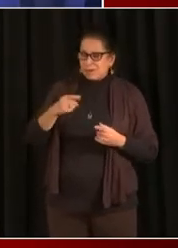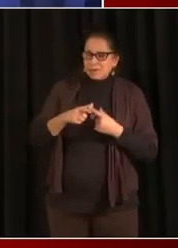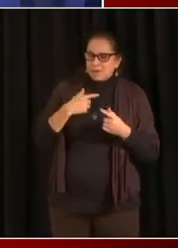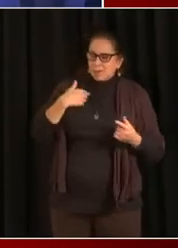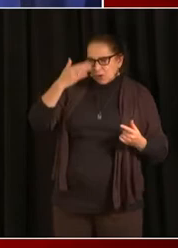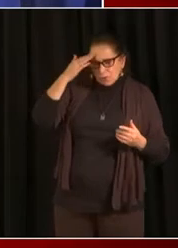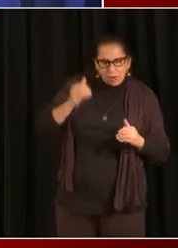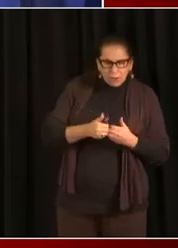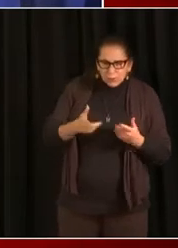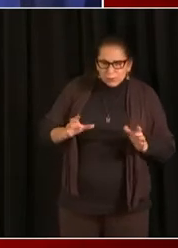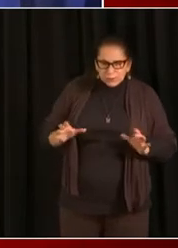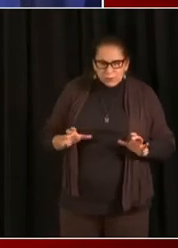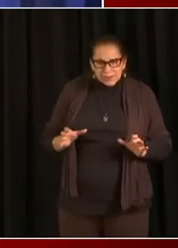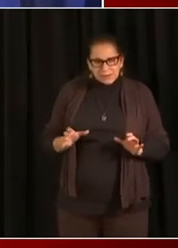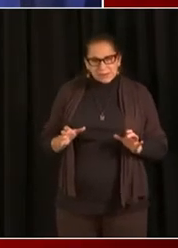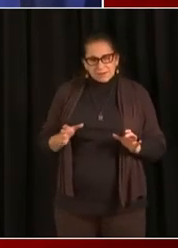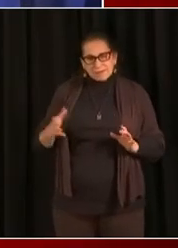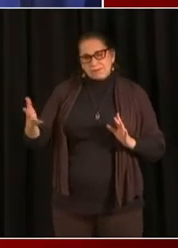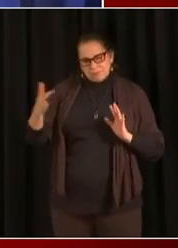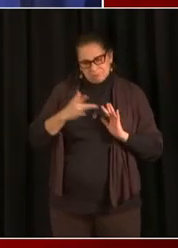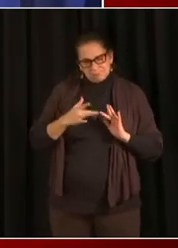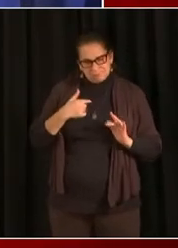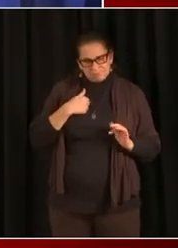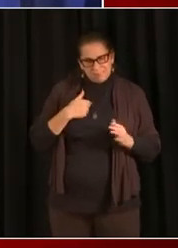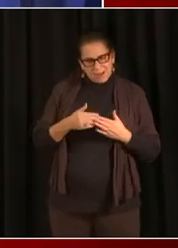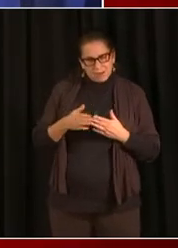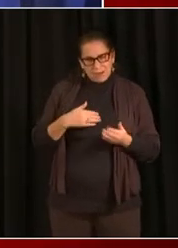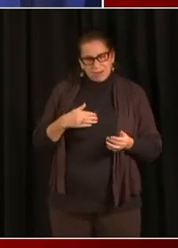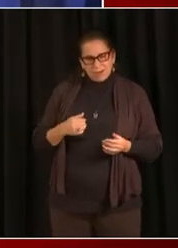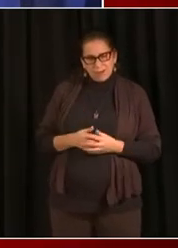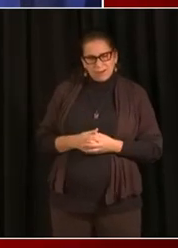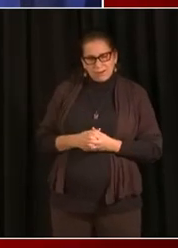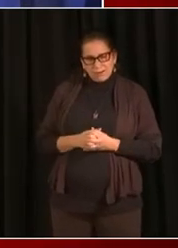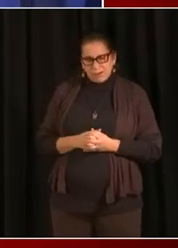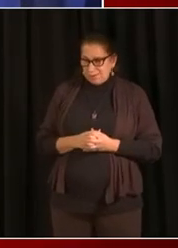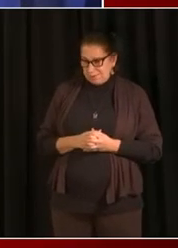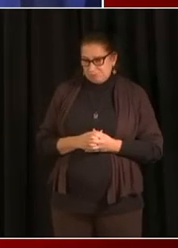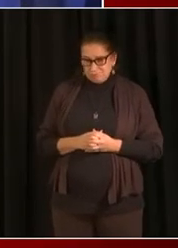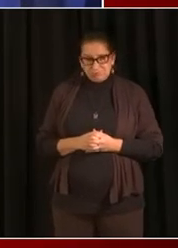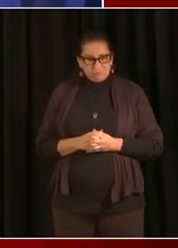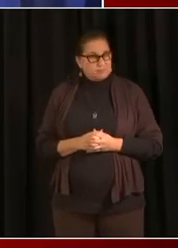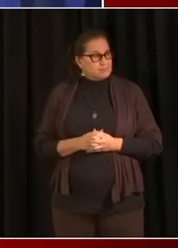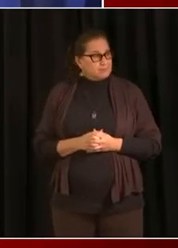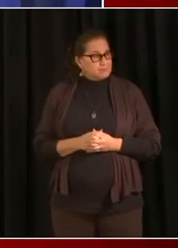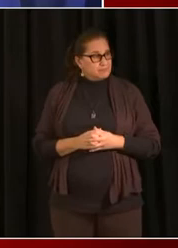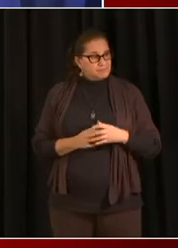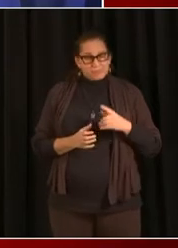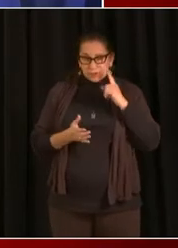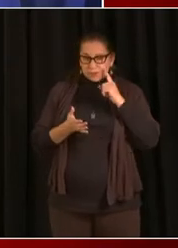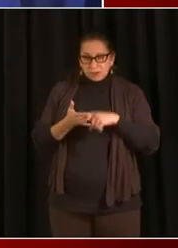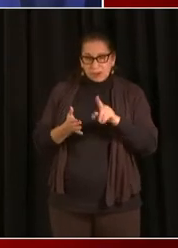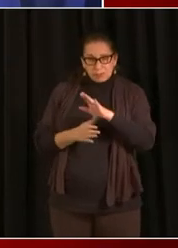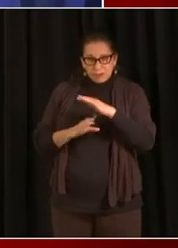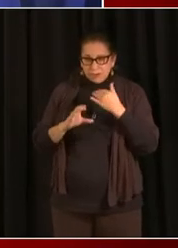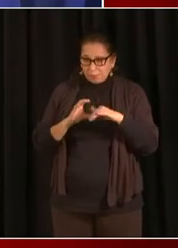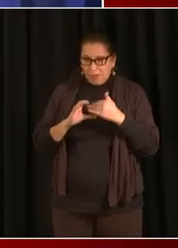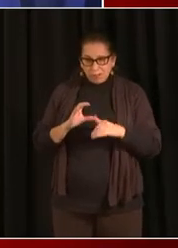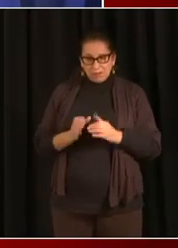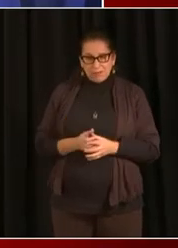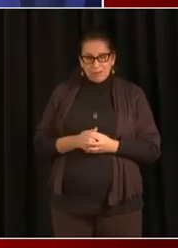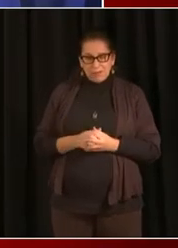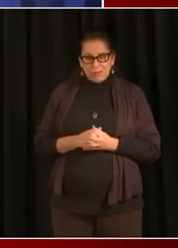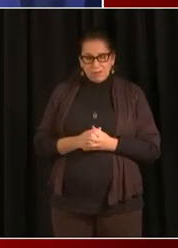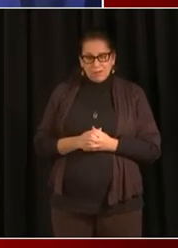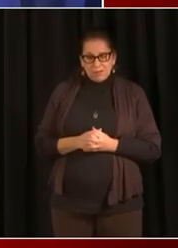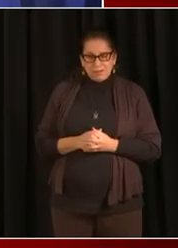and you feel like you haven't heard anything, I would encourage you, number one, to check your junk mail. Or whatever it's called, depending on what platform you're